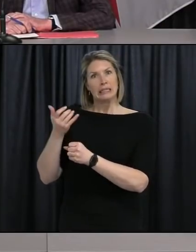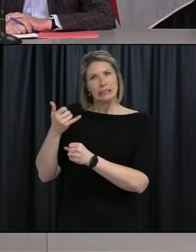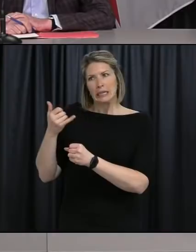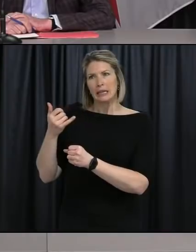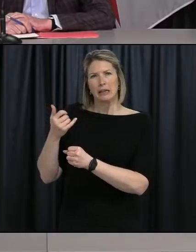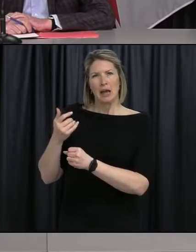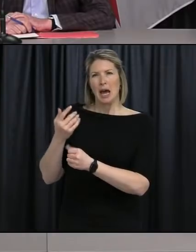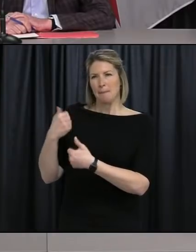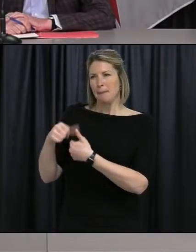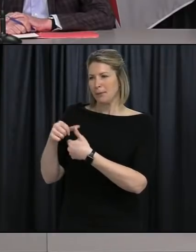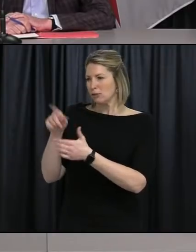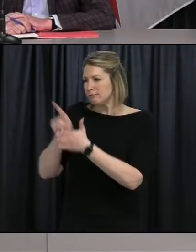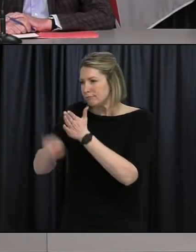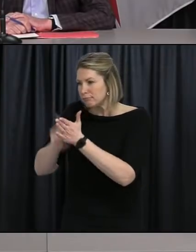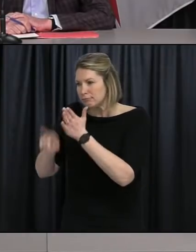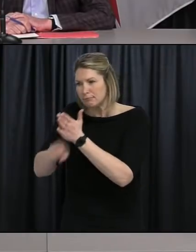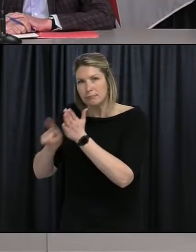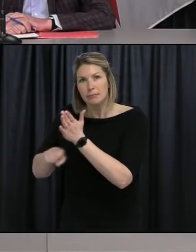under investigation?